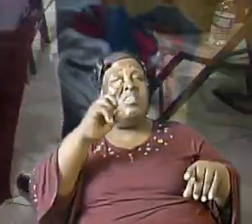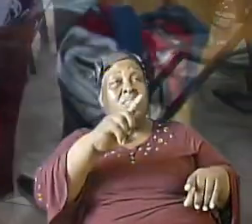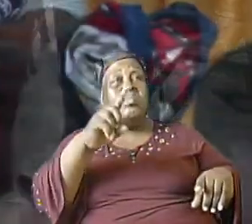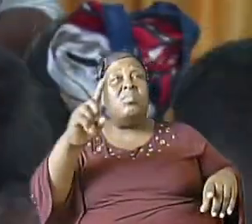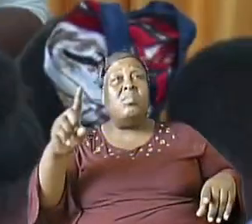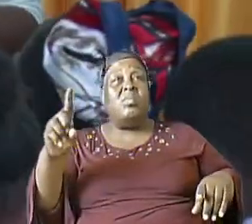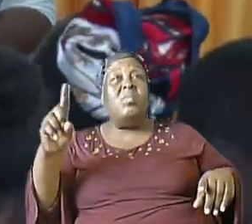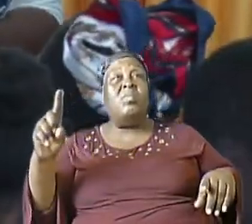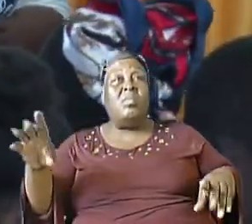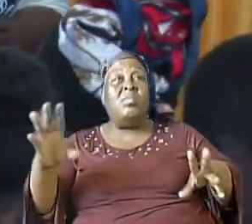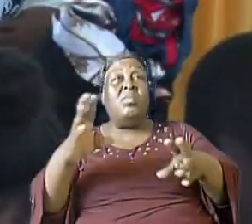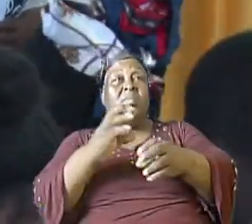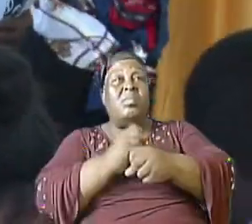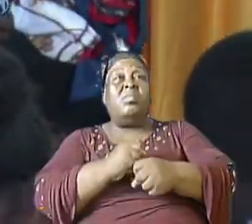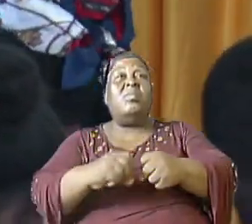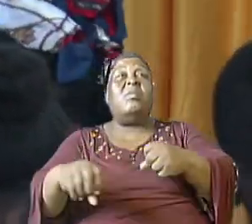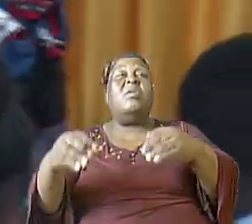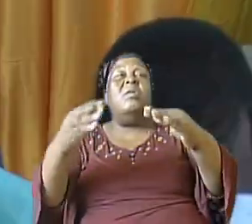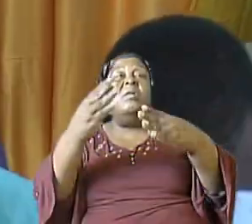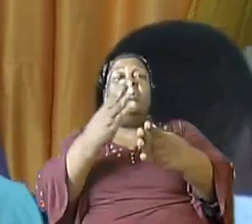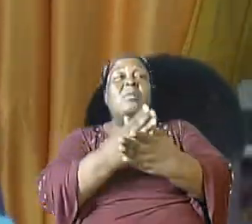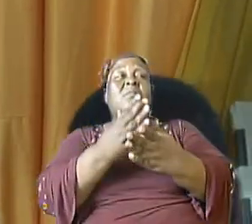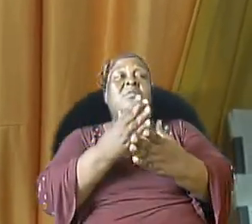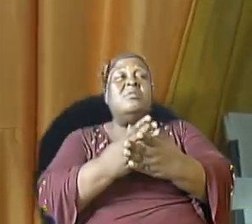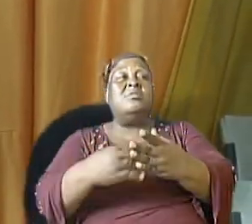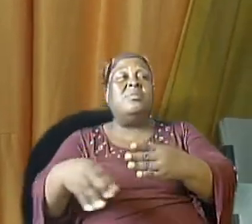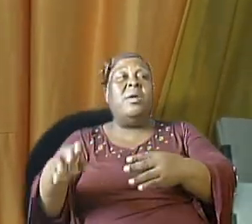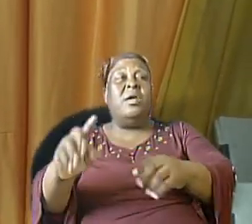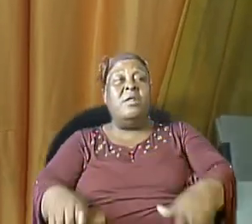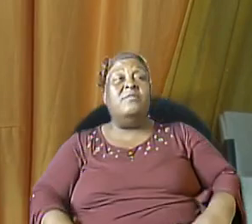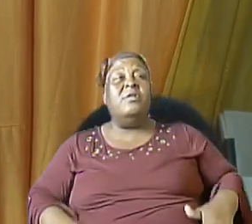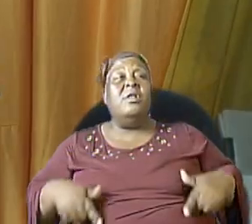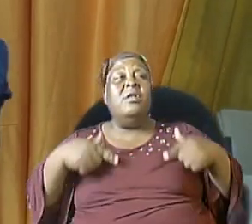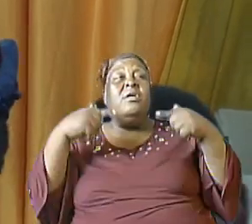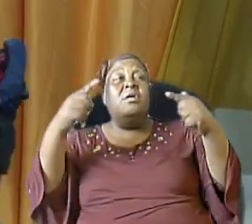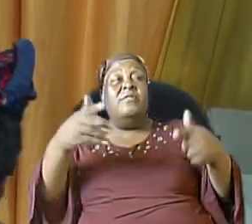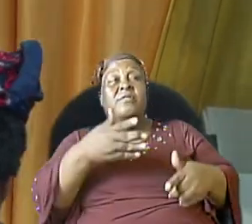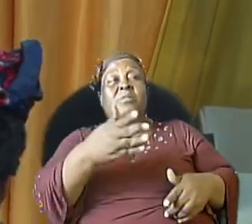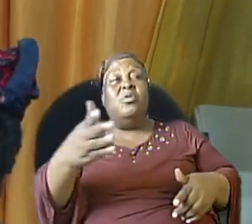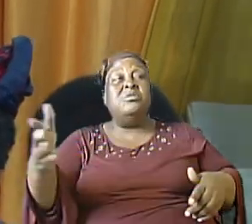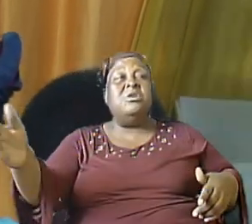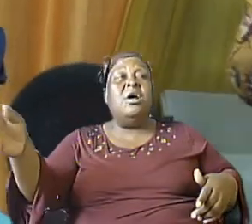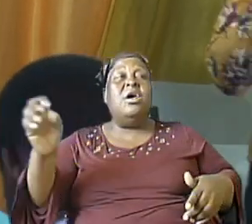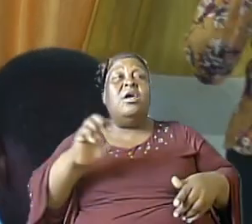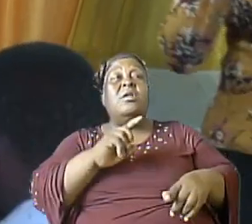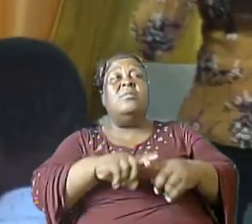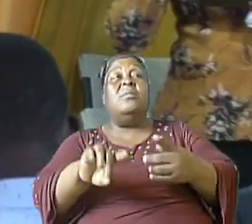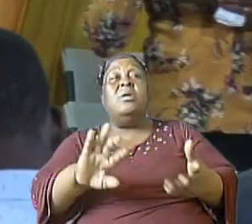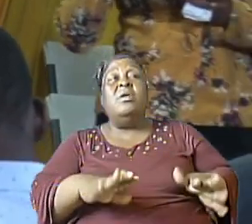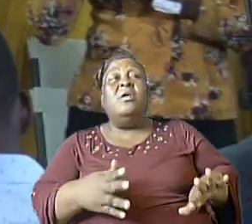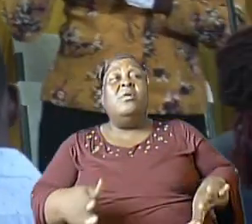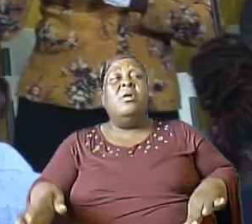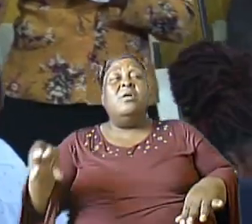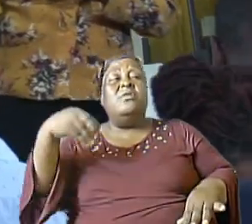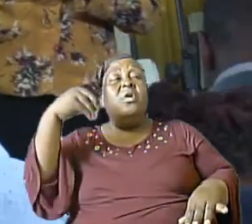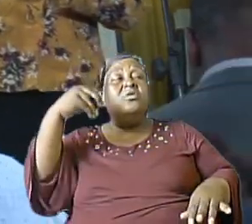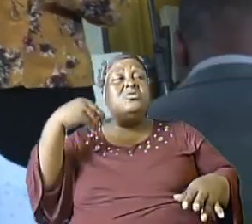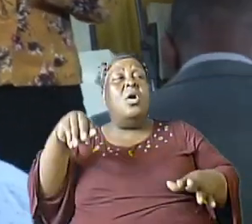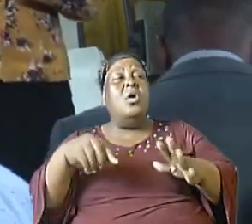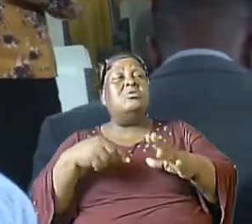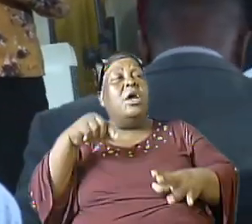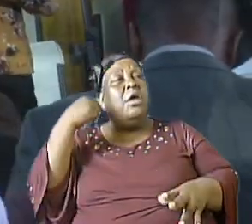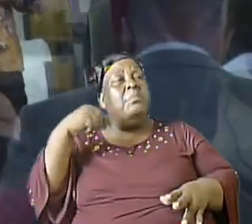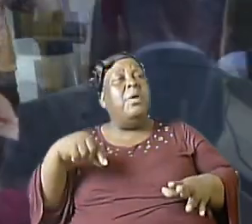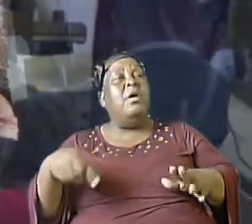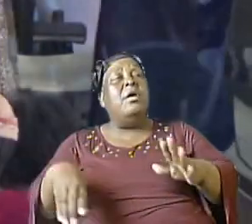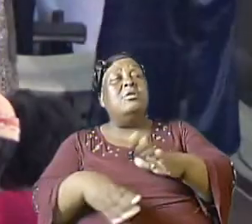one by one we'll gain the portals, there to dwell with the immortals. When they